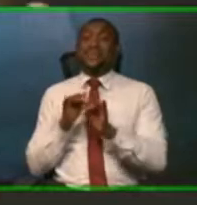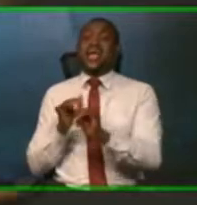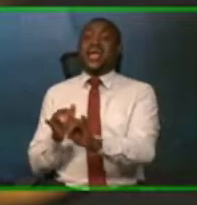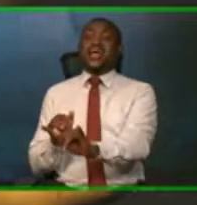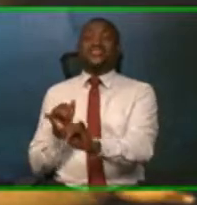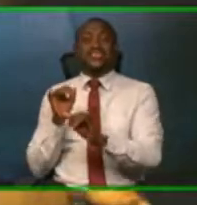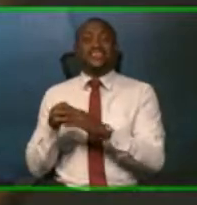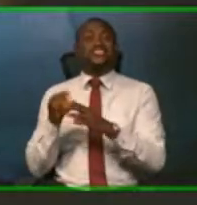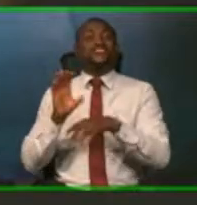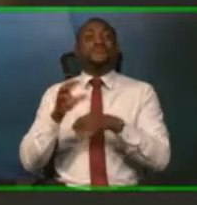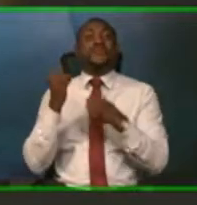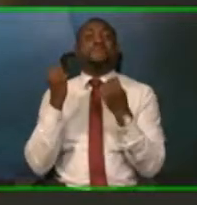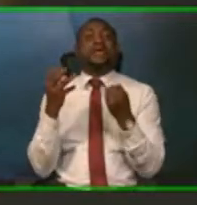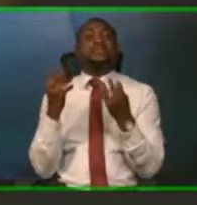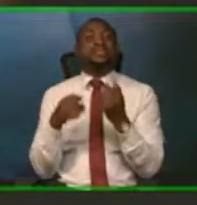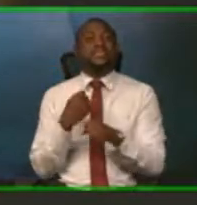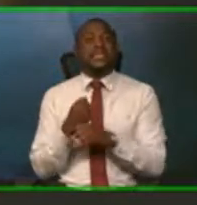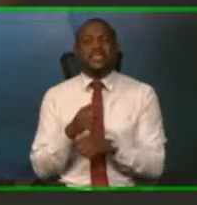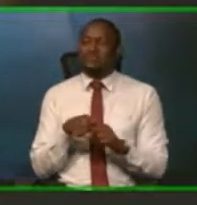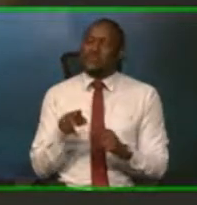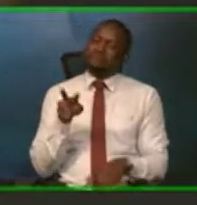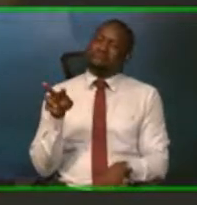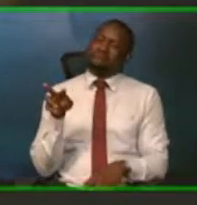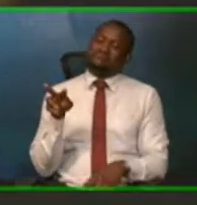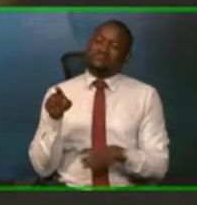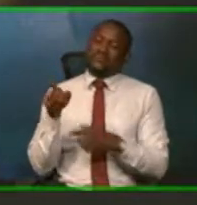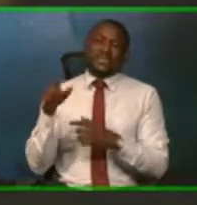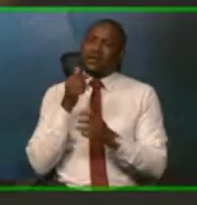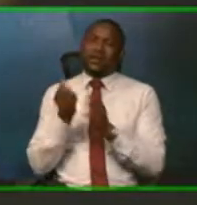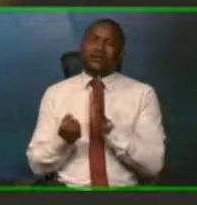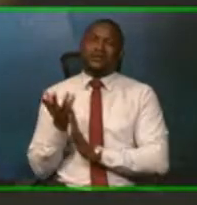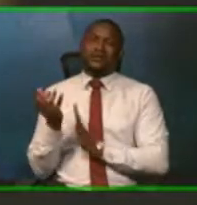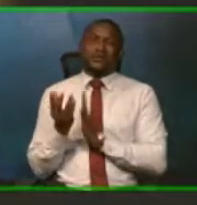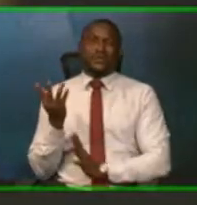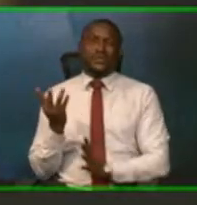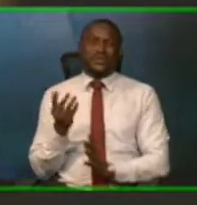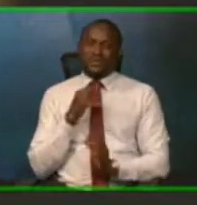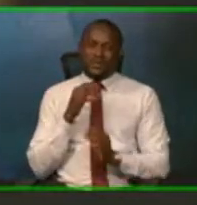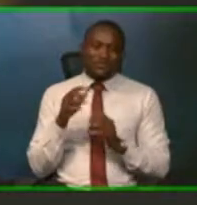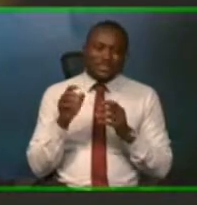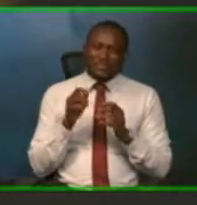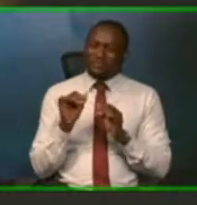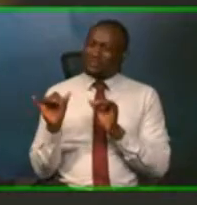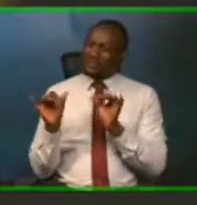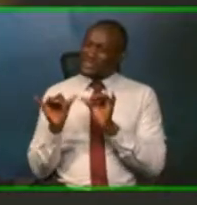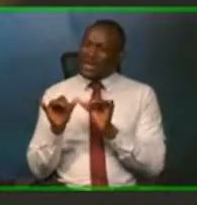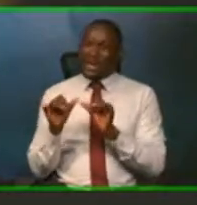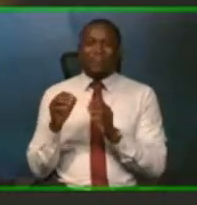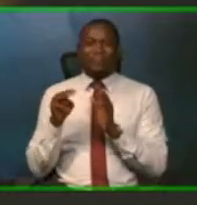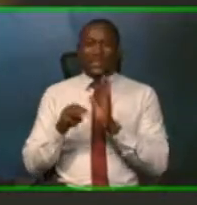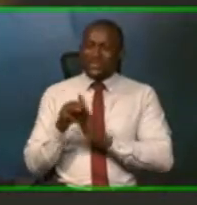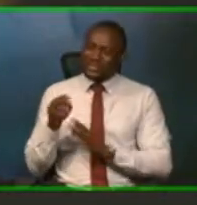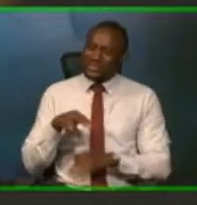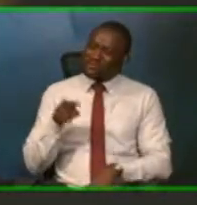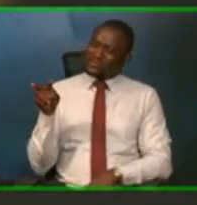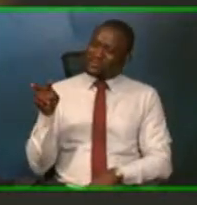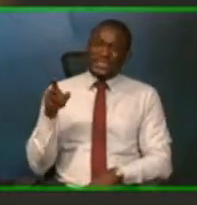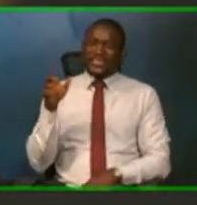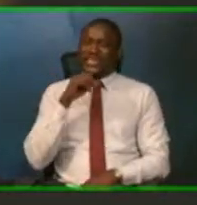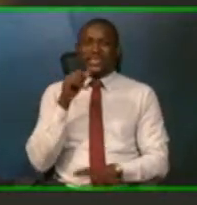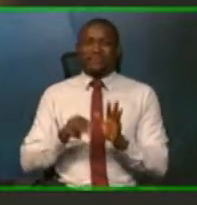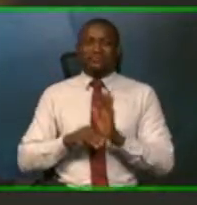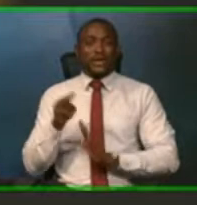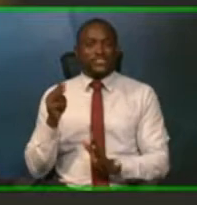for many years, but you cannot, based on the biblical indices that measure maturity, you cannot say they have attained